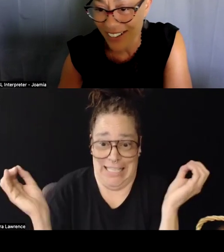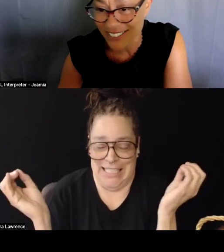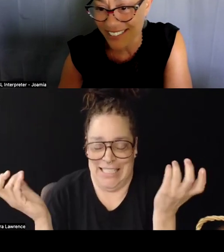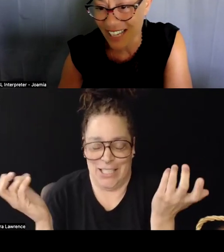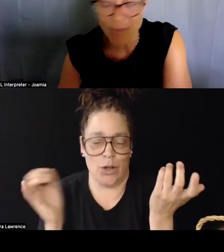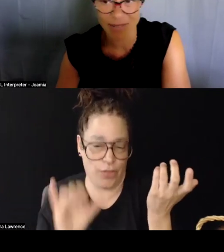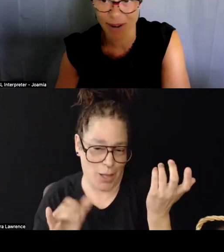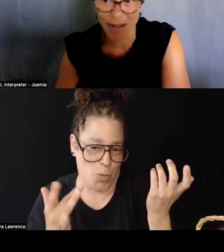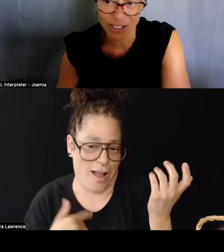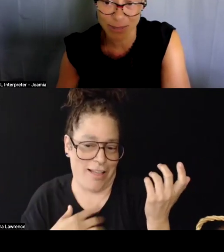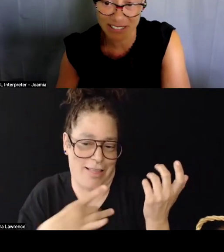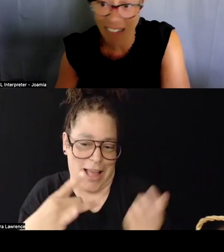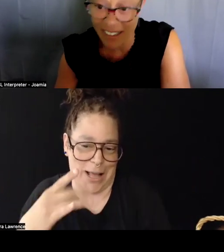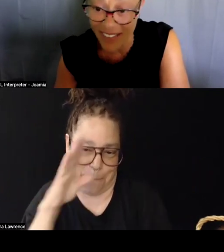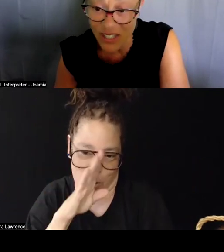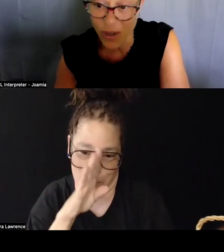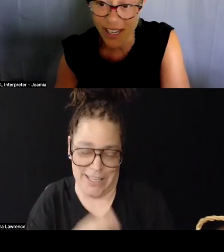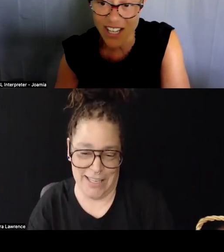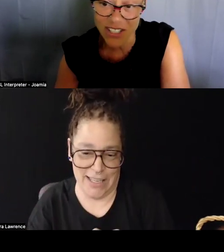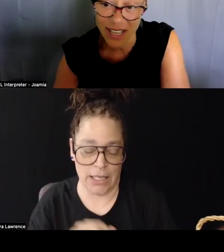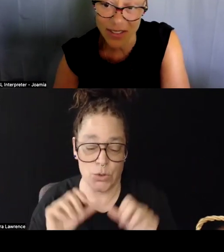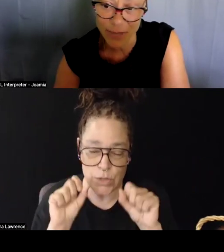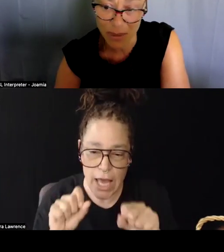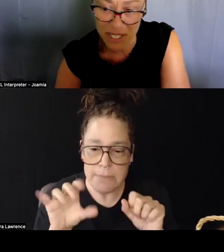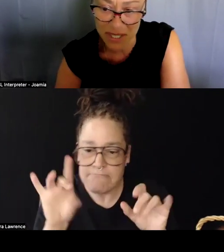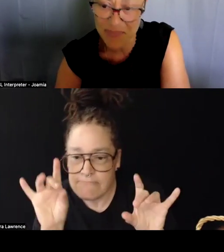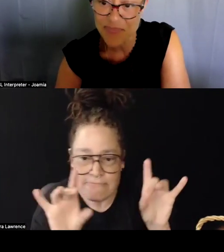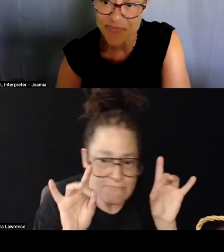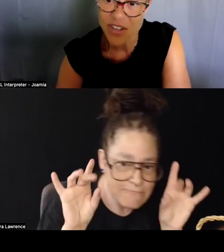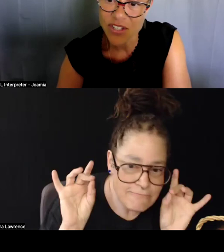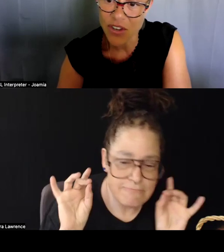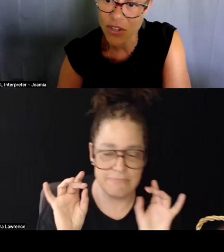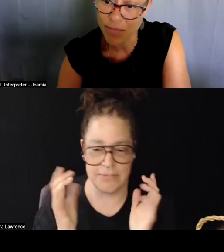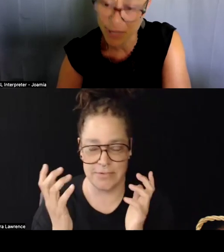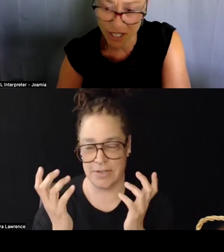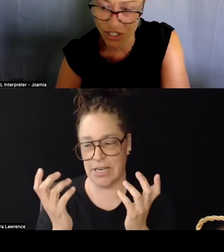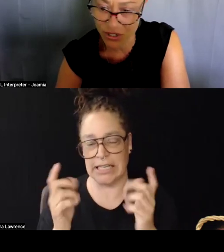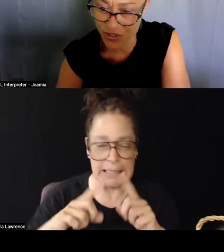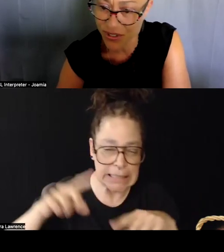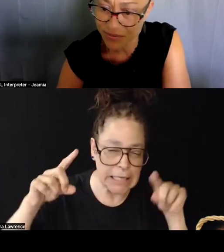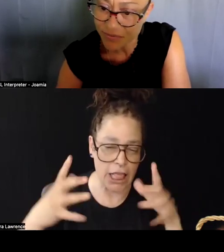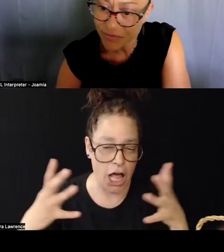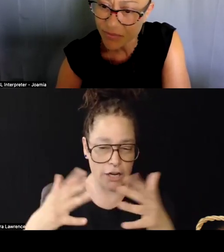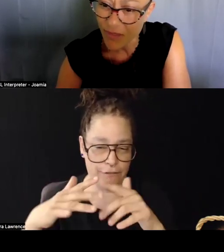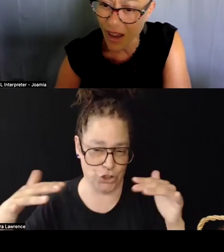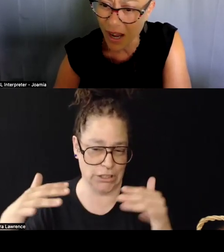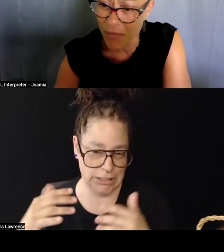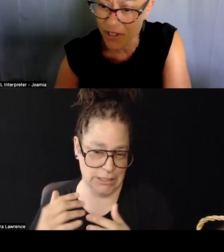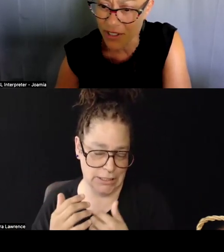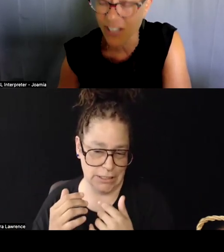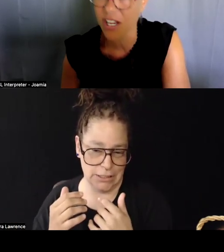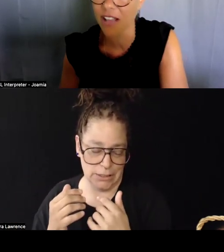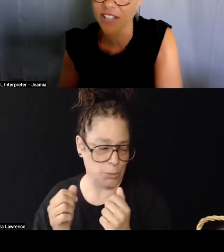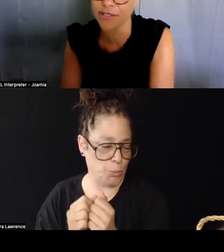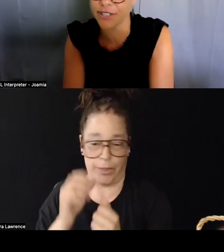very often. I mean, possibly none. That's why I actually like Barbies. So you can pick and choose.